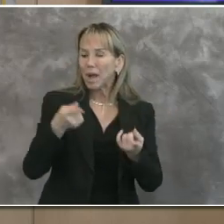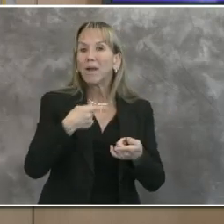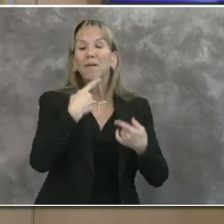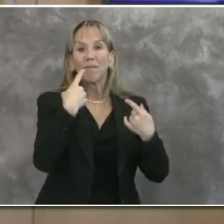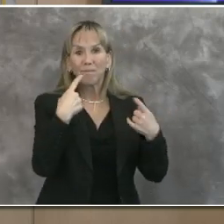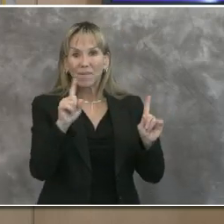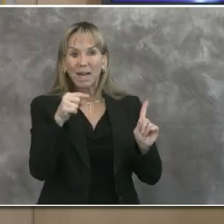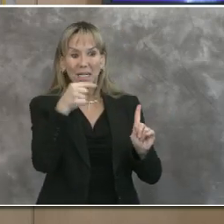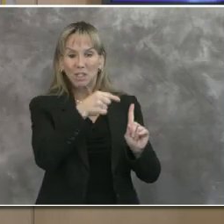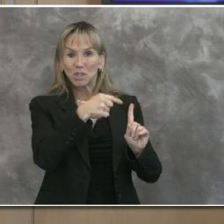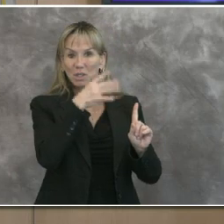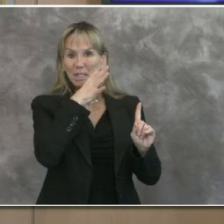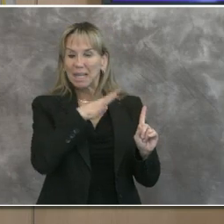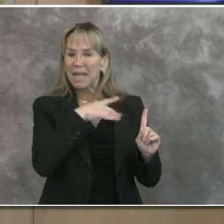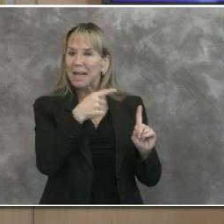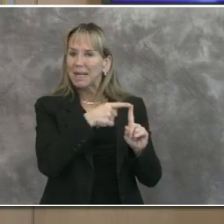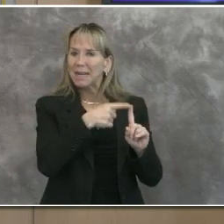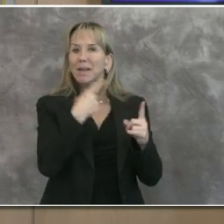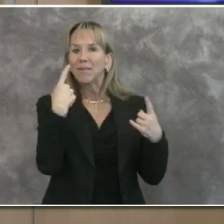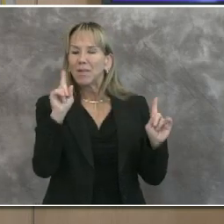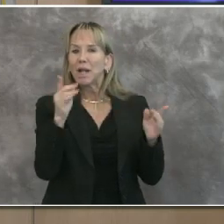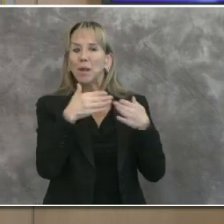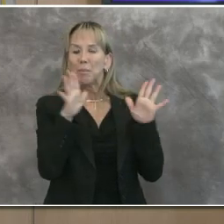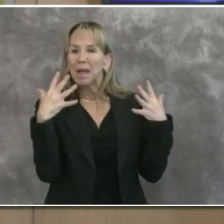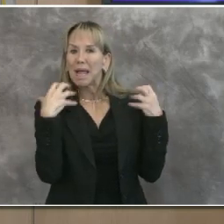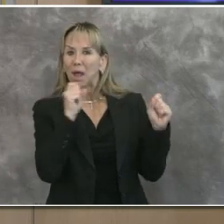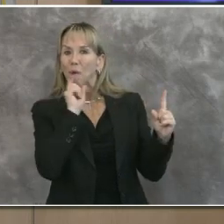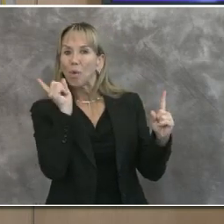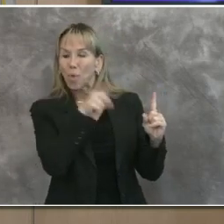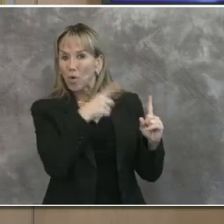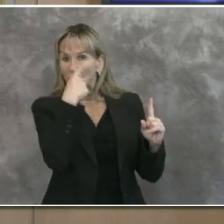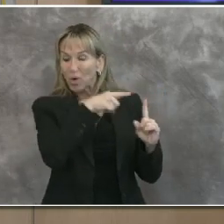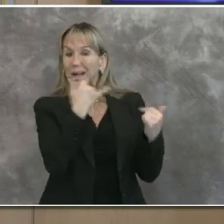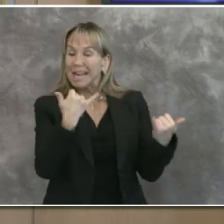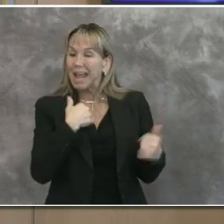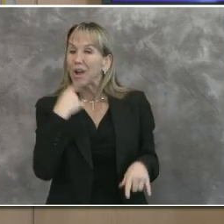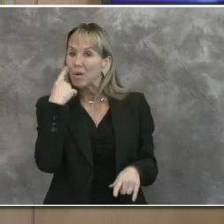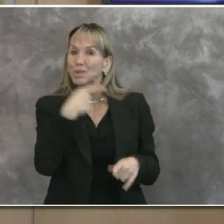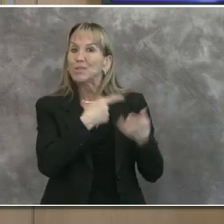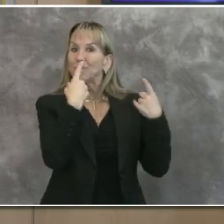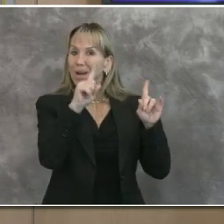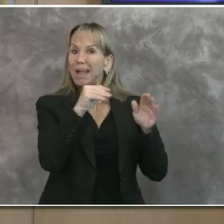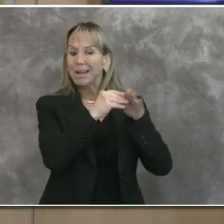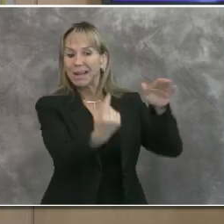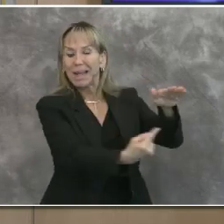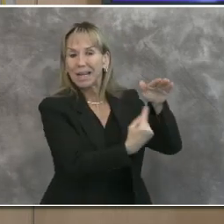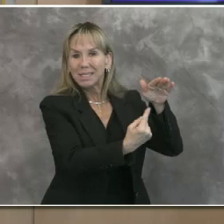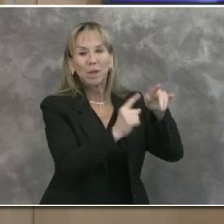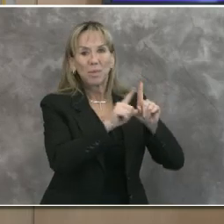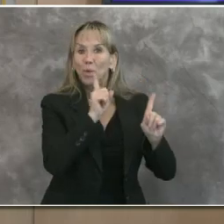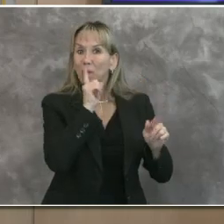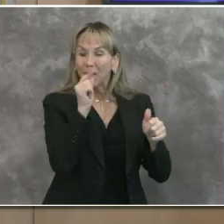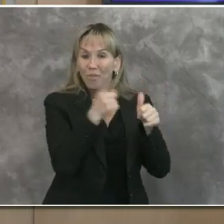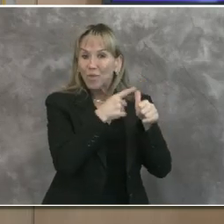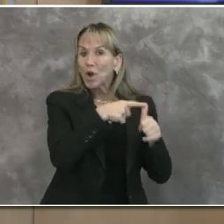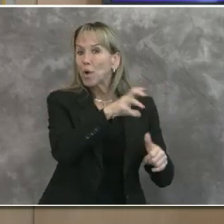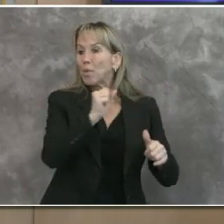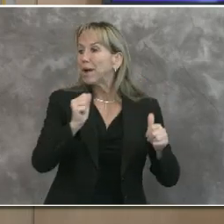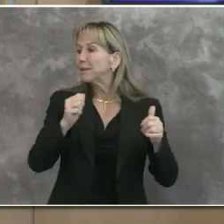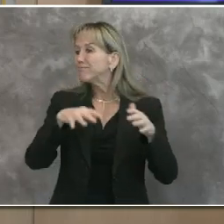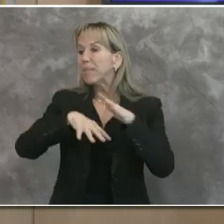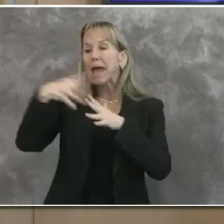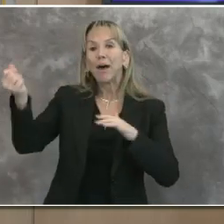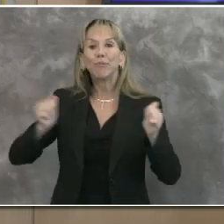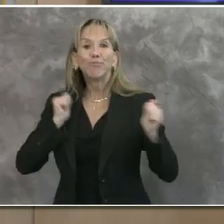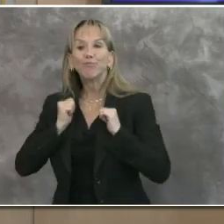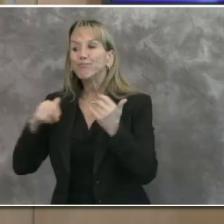issued for her. And as of yesterday, I was told she was found and is now in isolation. But since she was out and about and we don't know where at